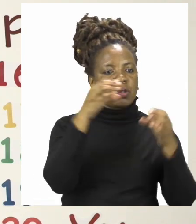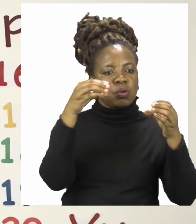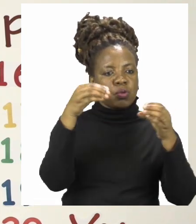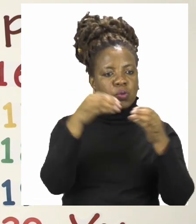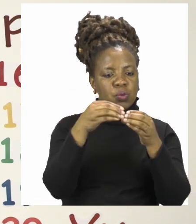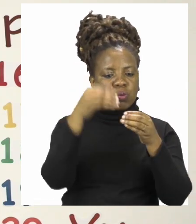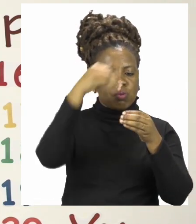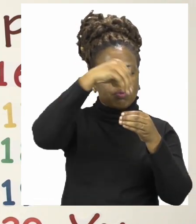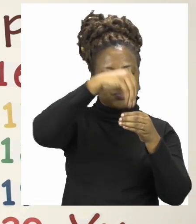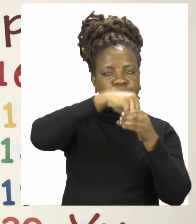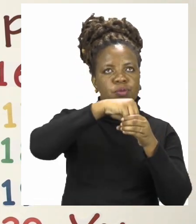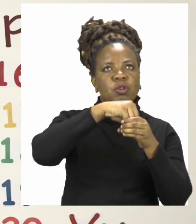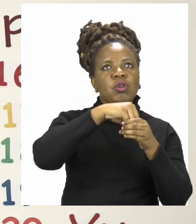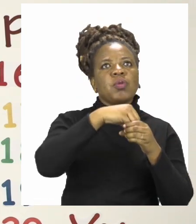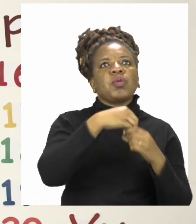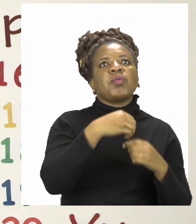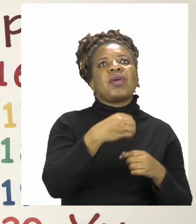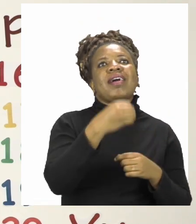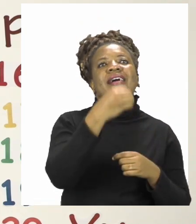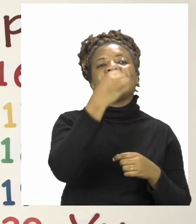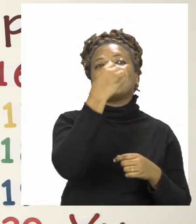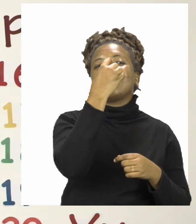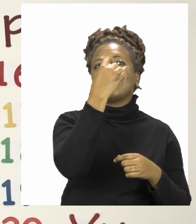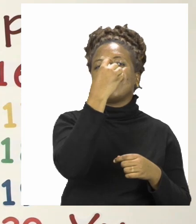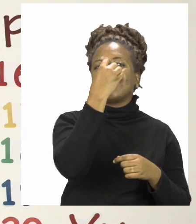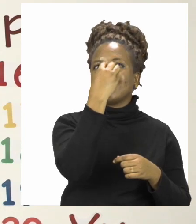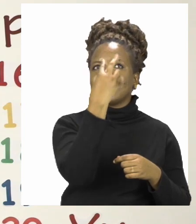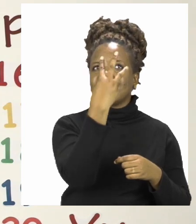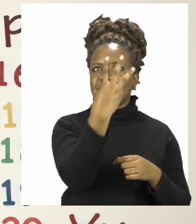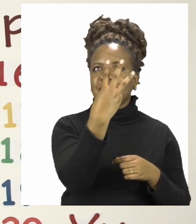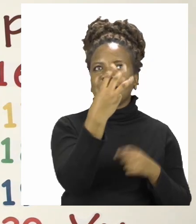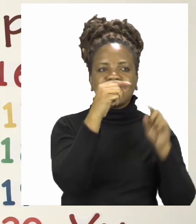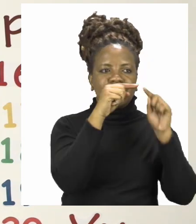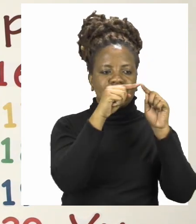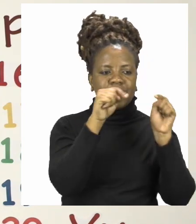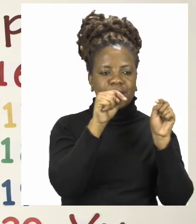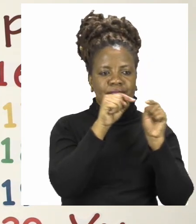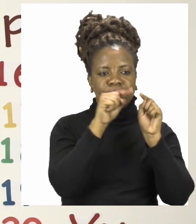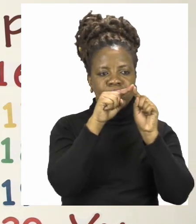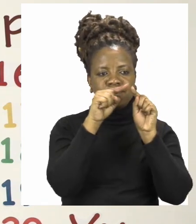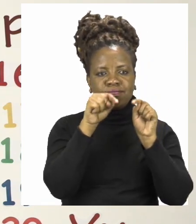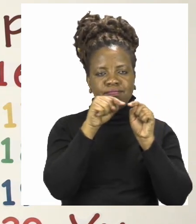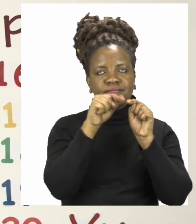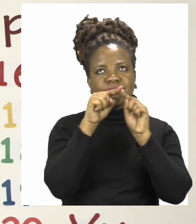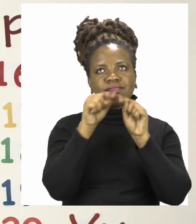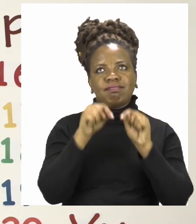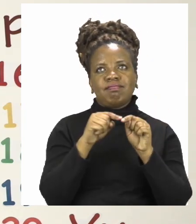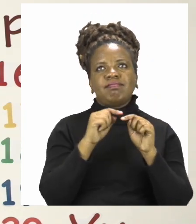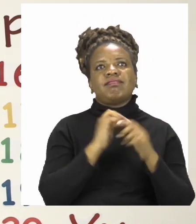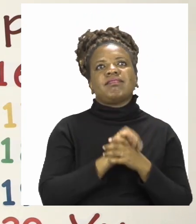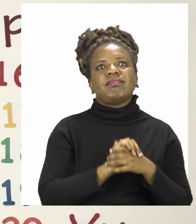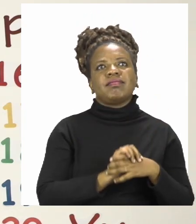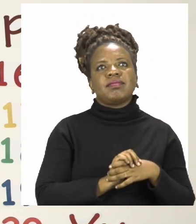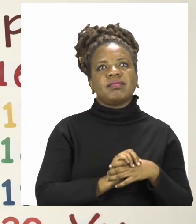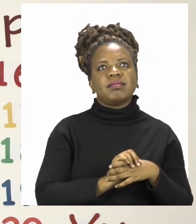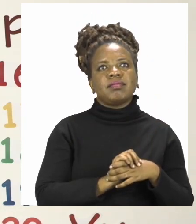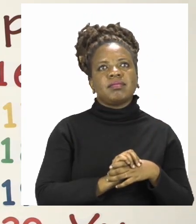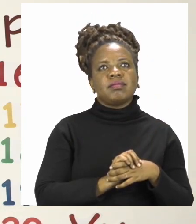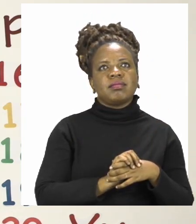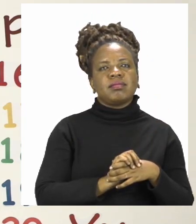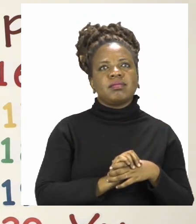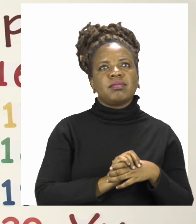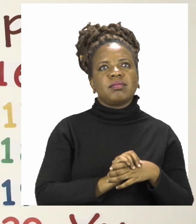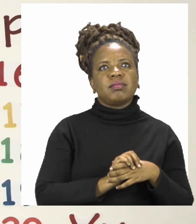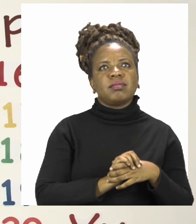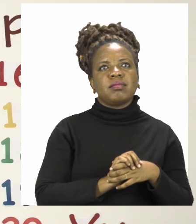3 triangles. So I'm going to put my 3 triangles, and now I've actually drawn what they've